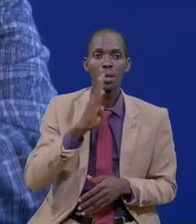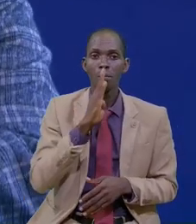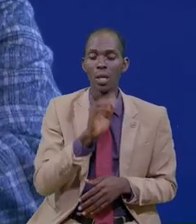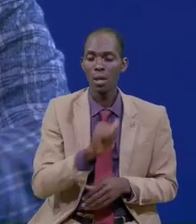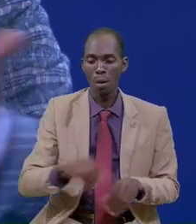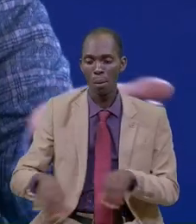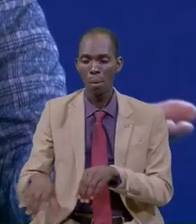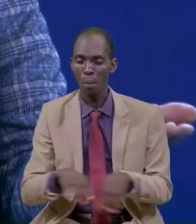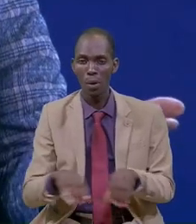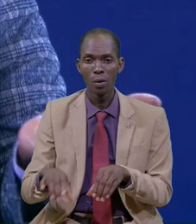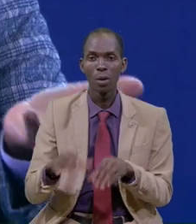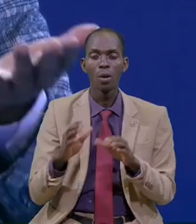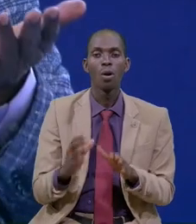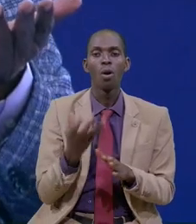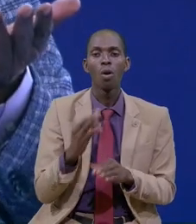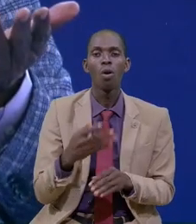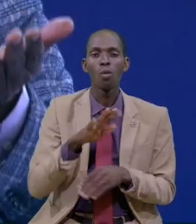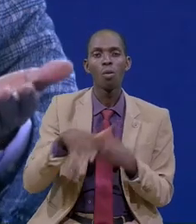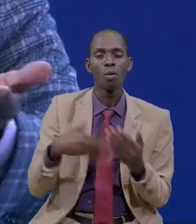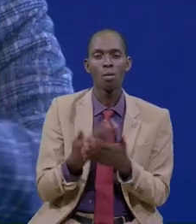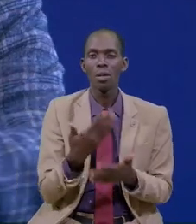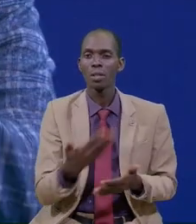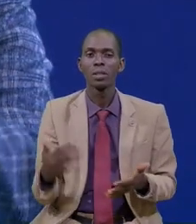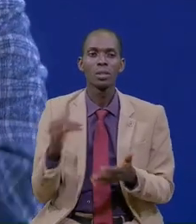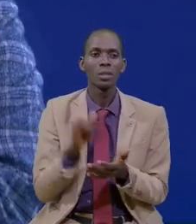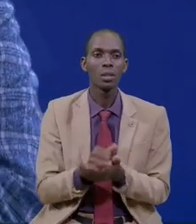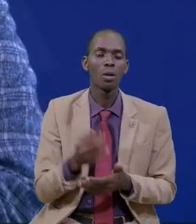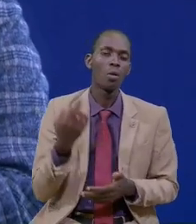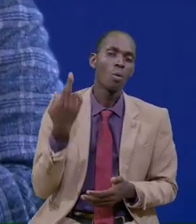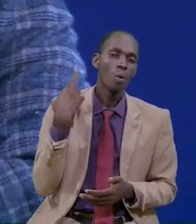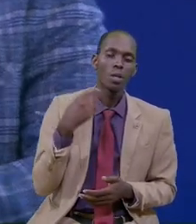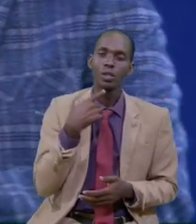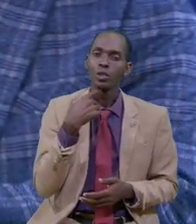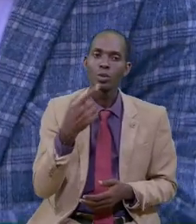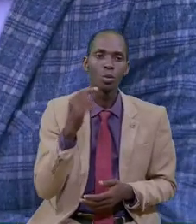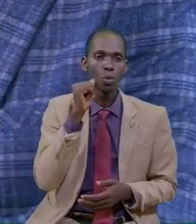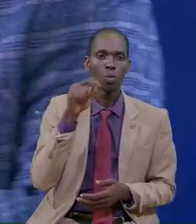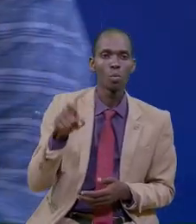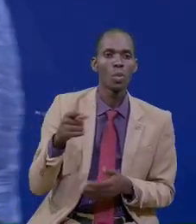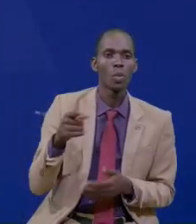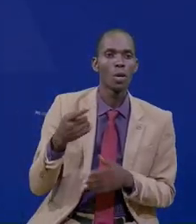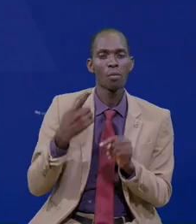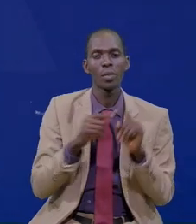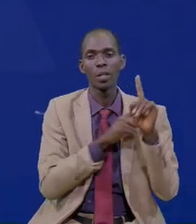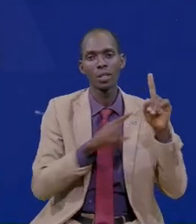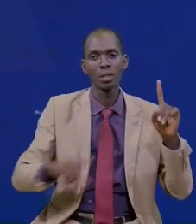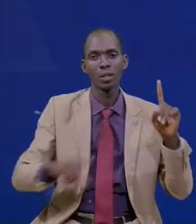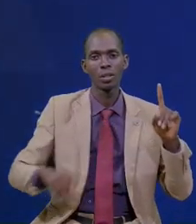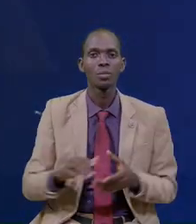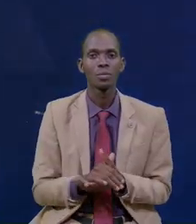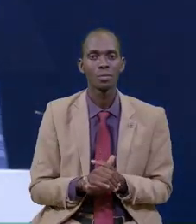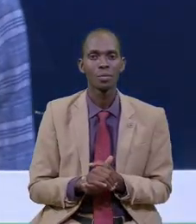those things which were told her from the Lord. Luc 1, 45,